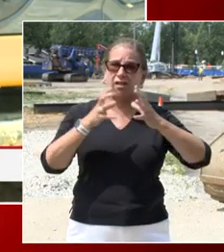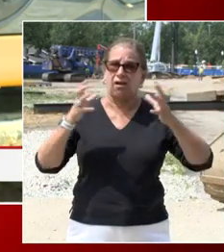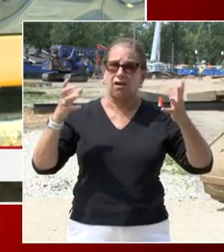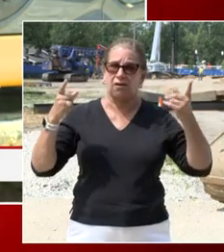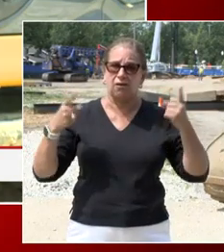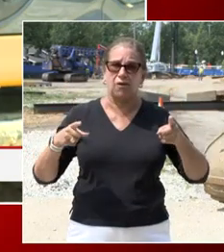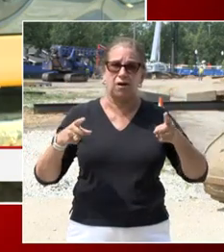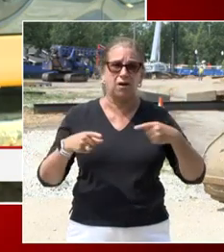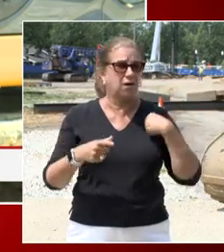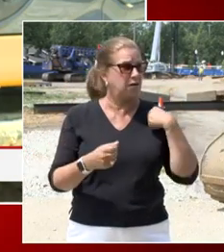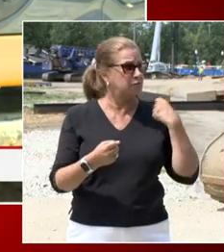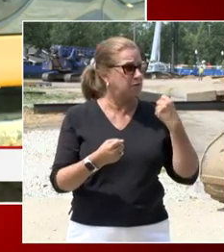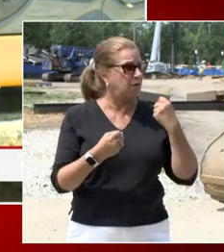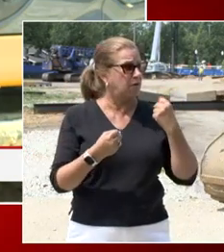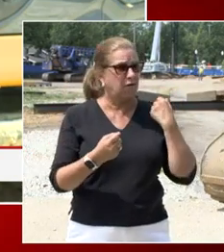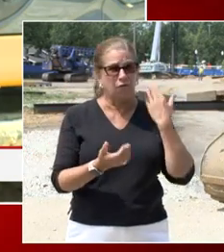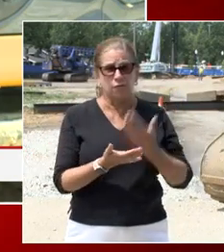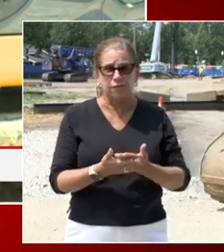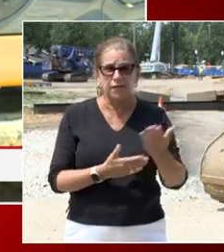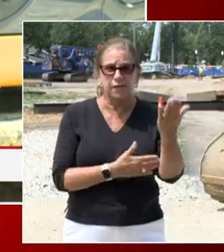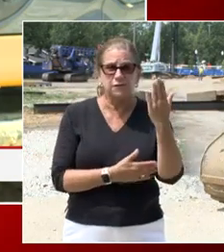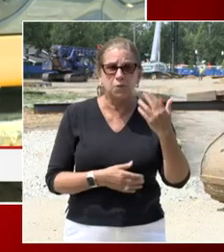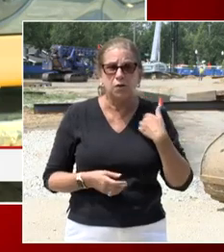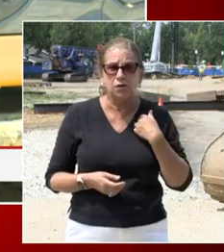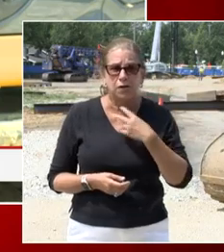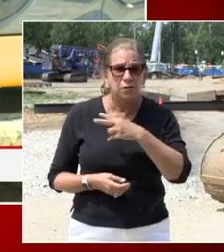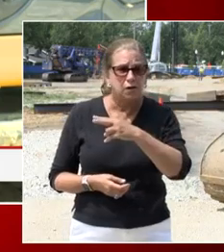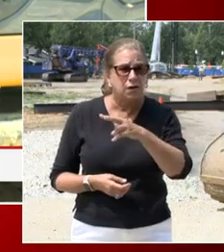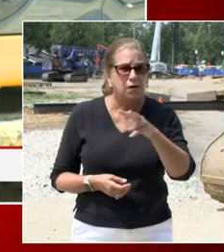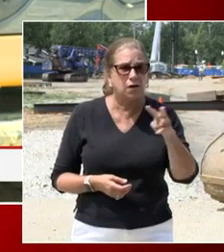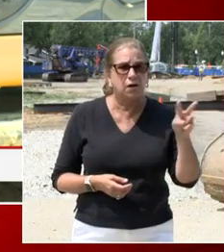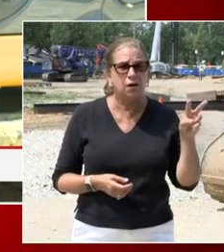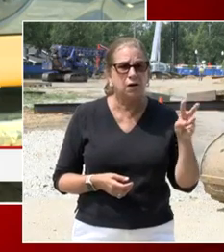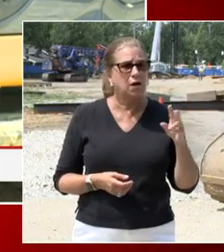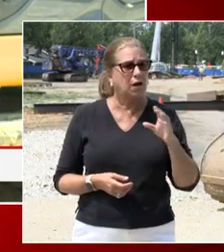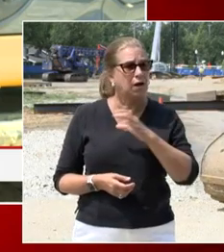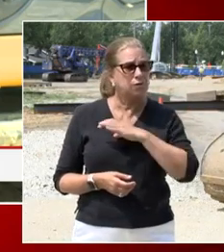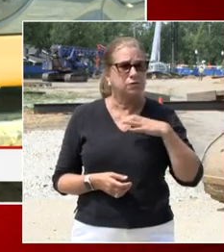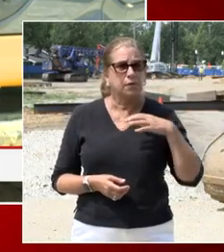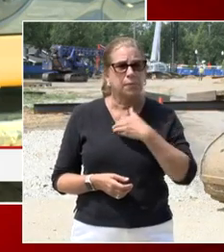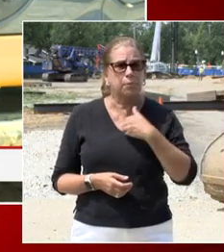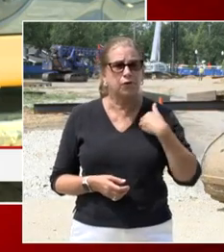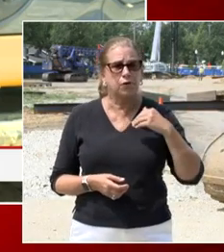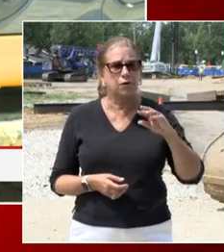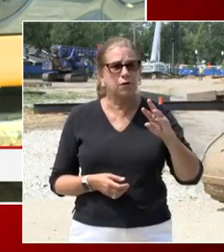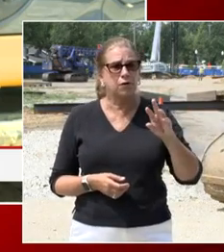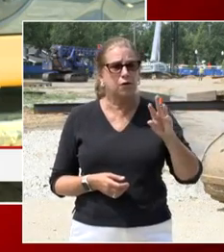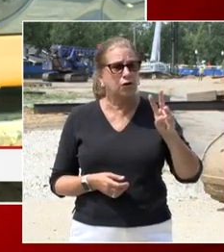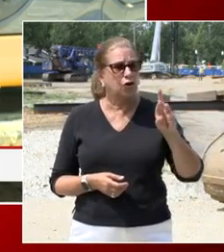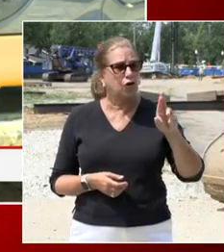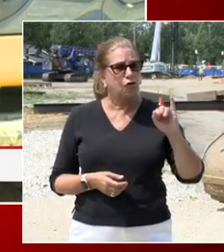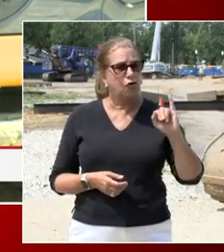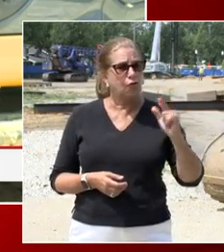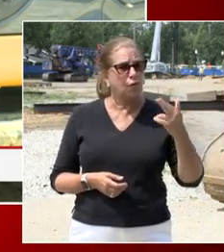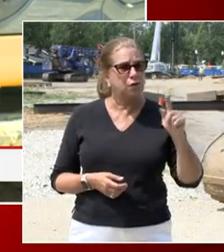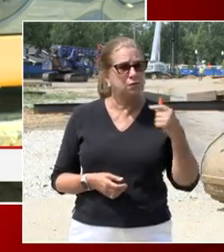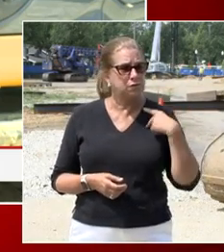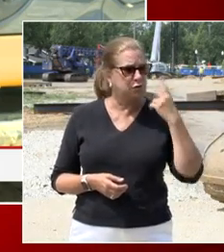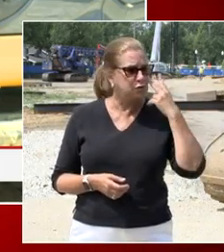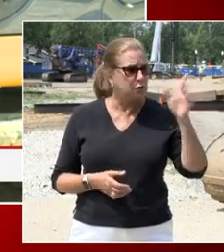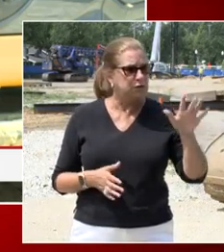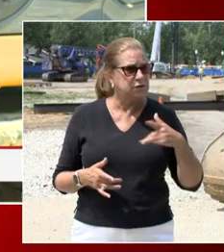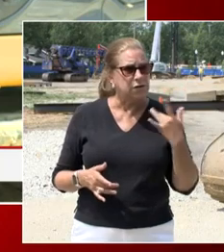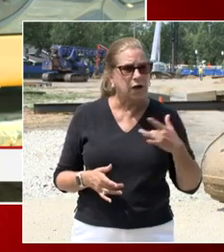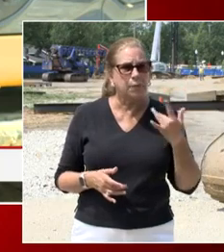morning, Councilmember White, I just couldn't have been more thrilled about the level of activity. And what I saw